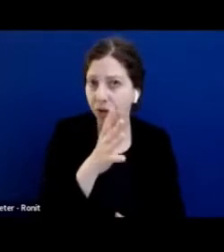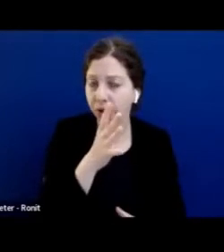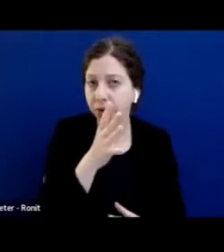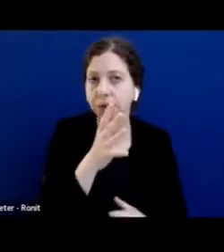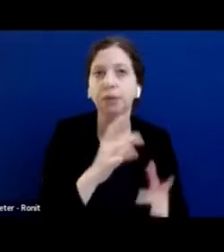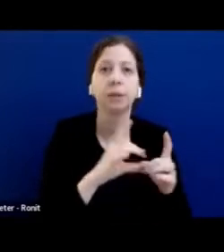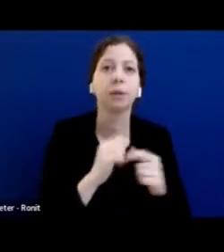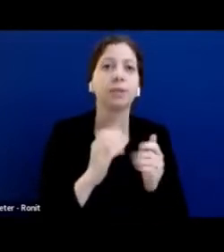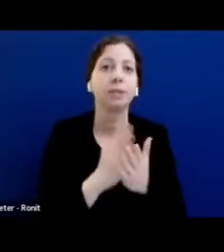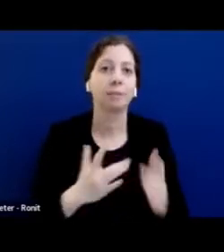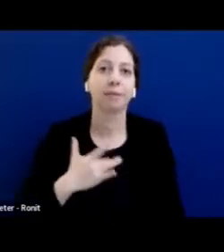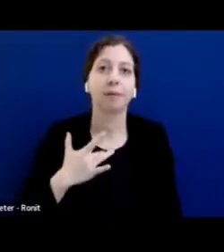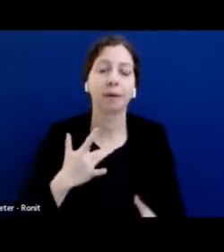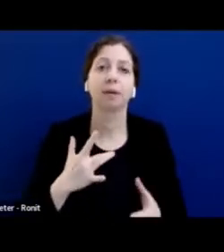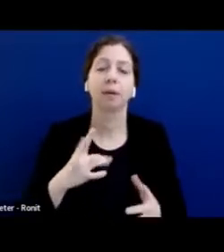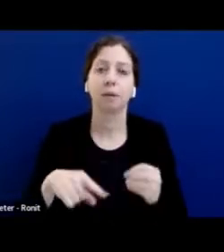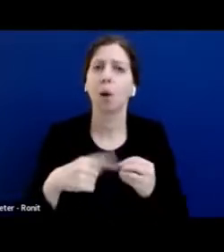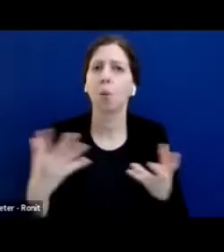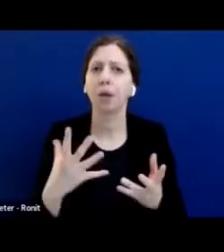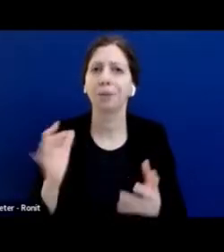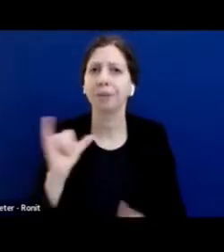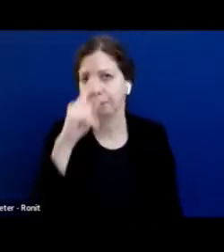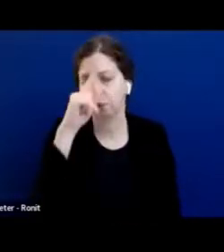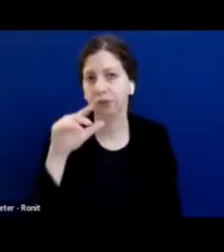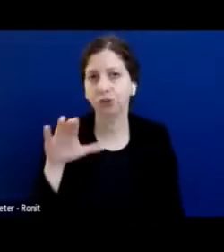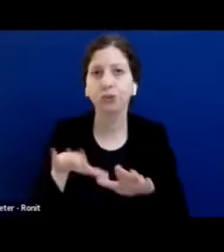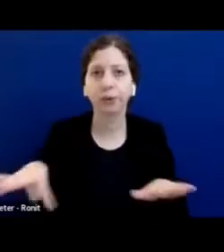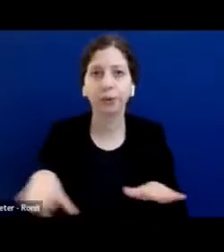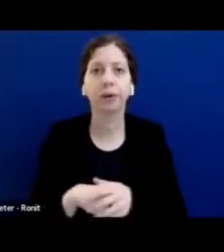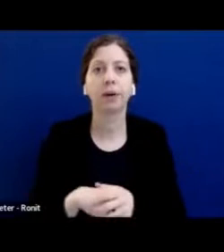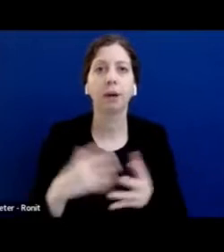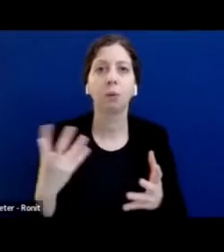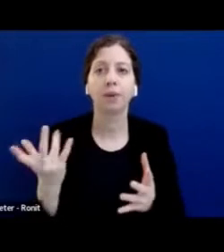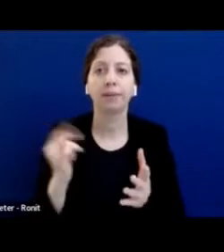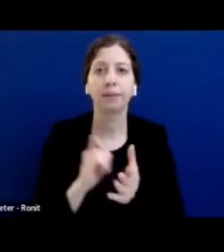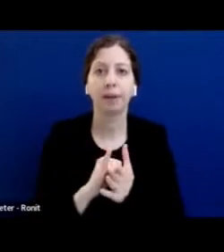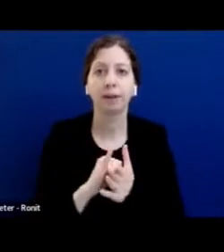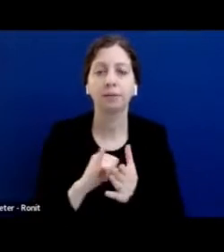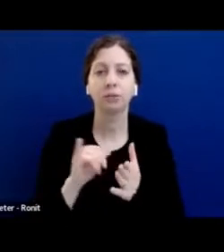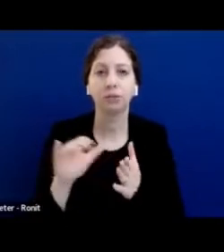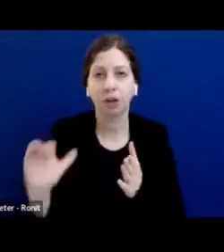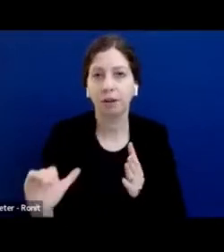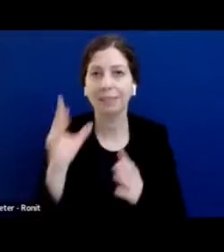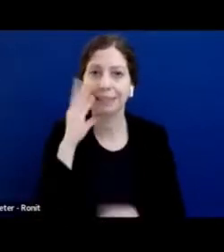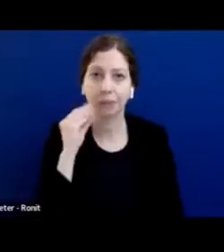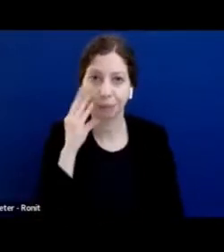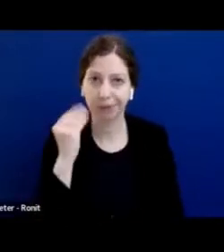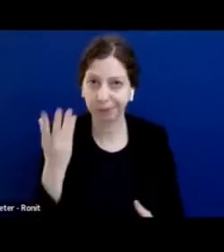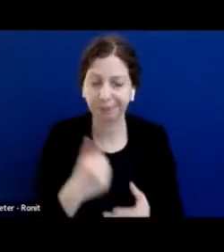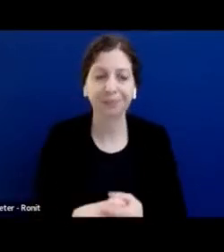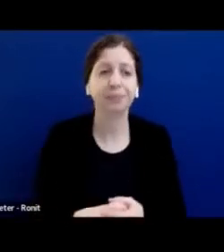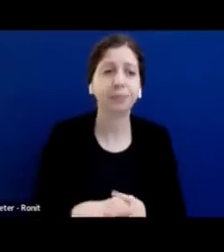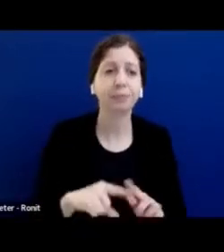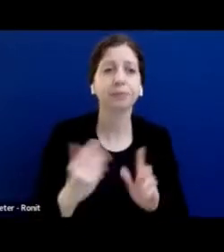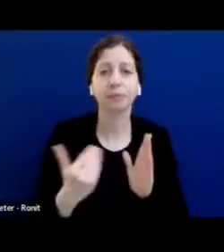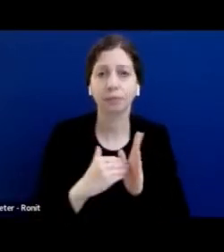those feelings about what it was like for children and what that child's experience is. But again, I think